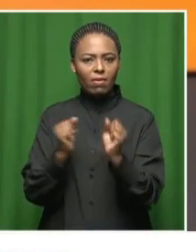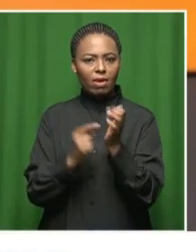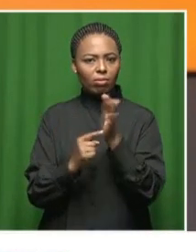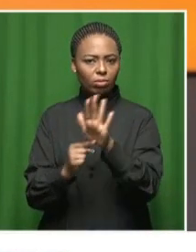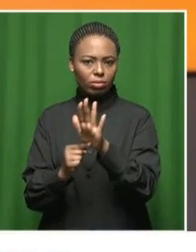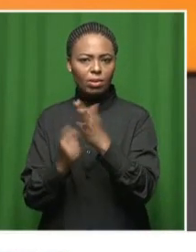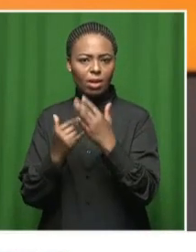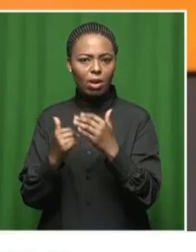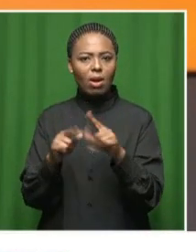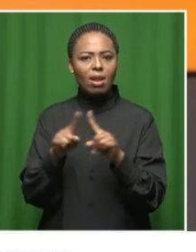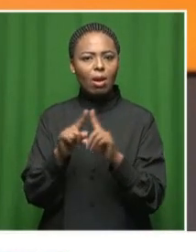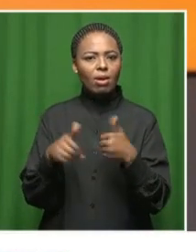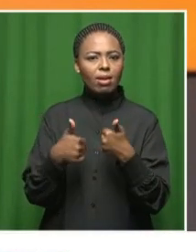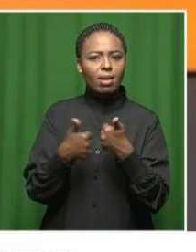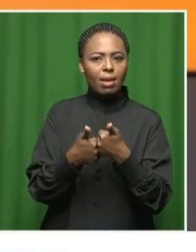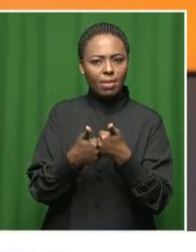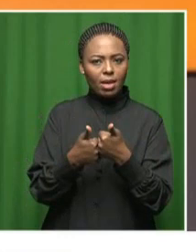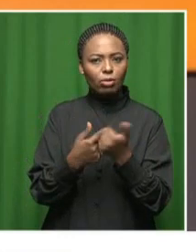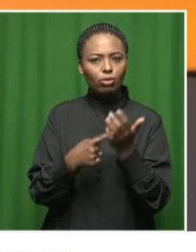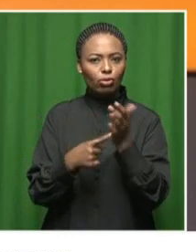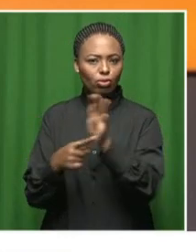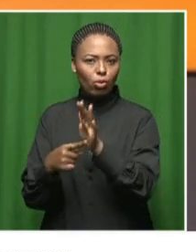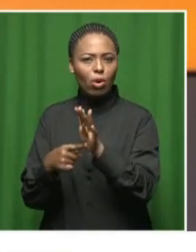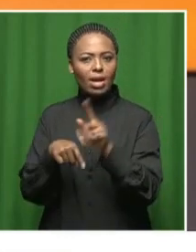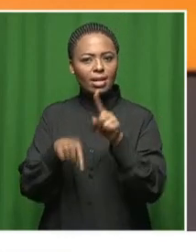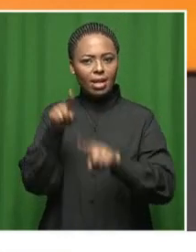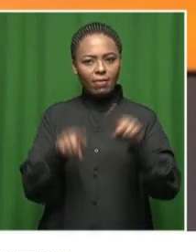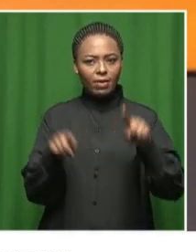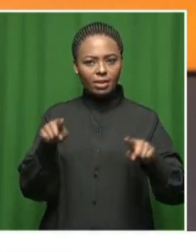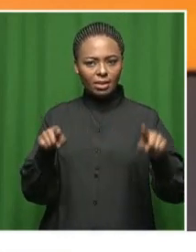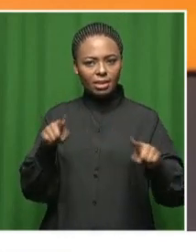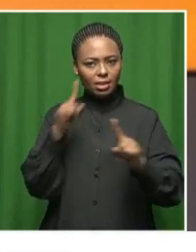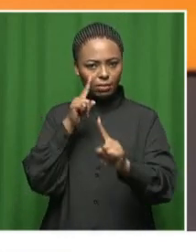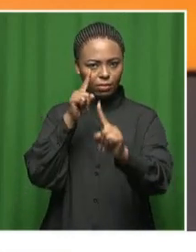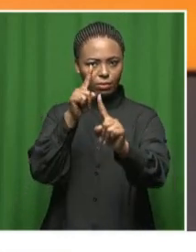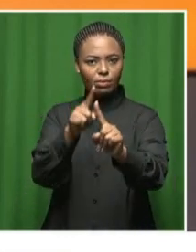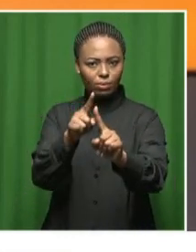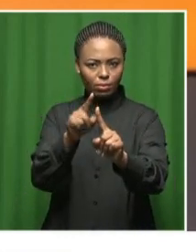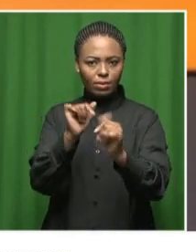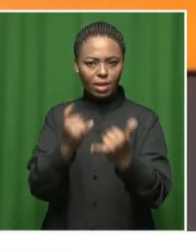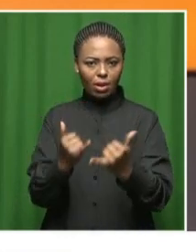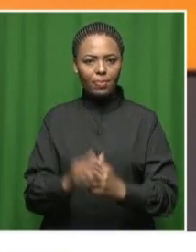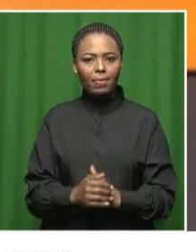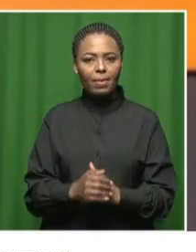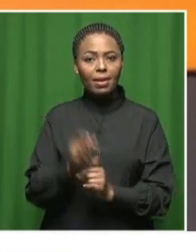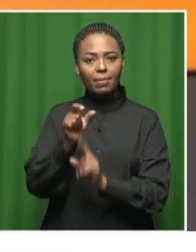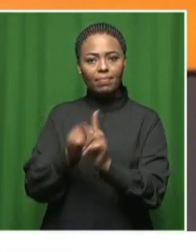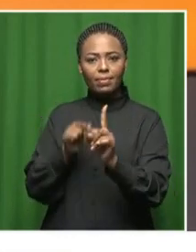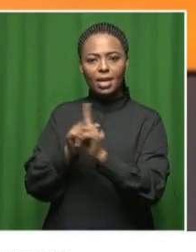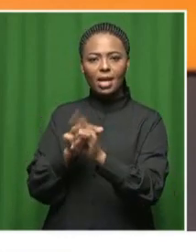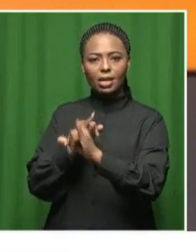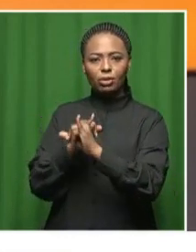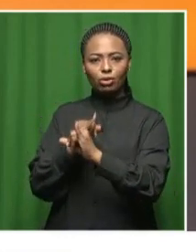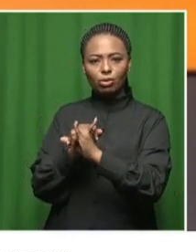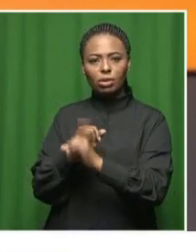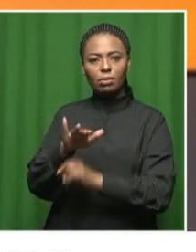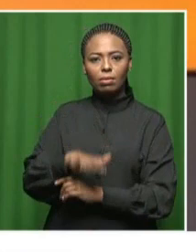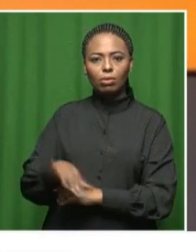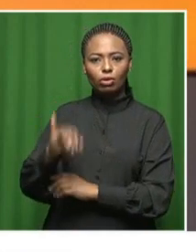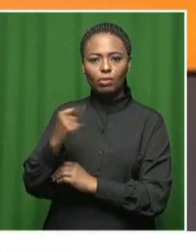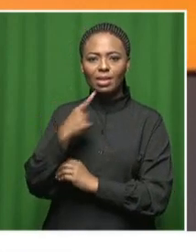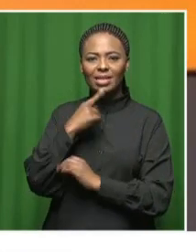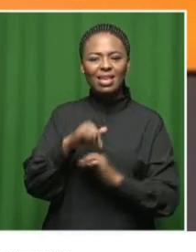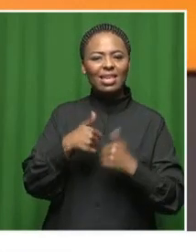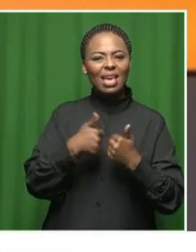creates platforms that put the issue of diversity up for discussion. That's the Goethe-Institut Johannesburg's Every Gamer Counts.